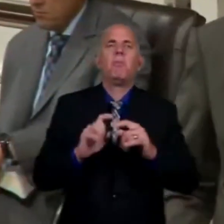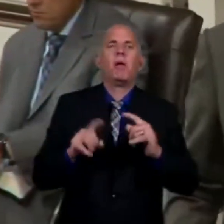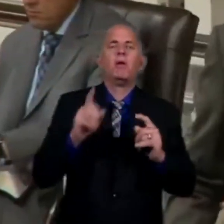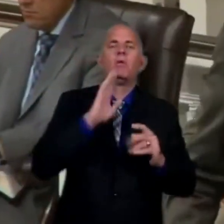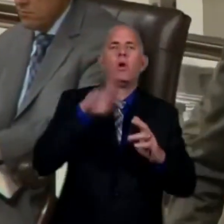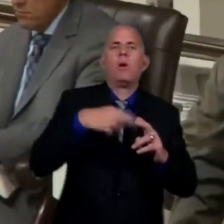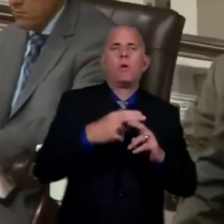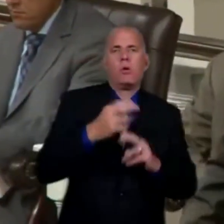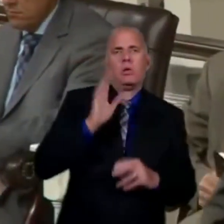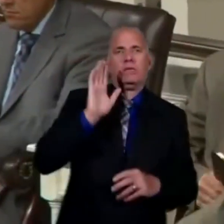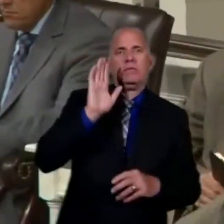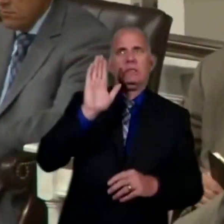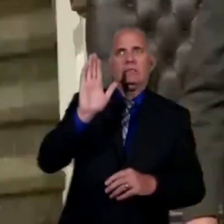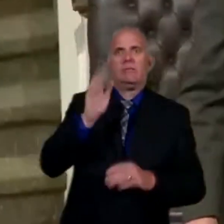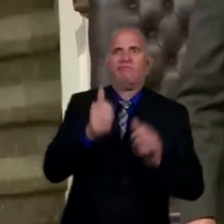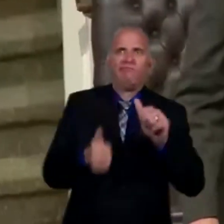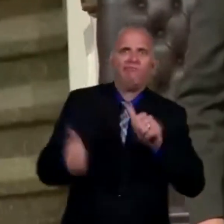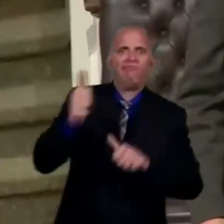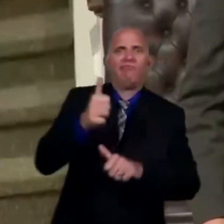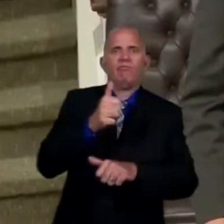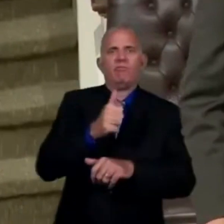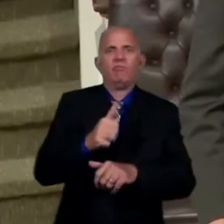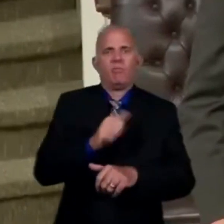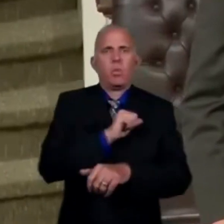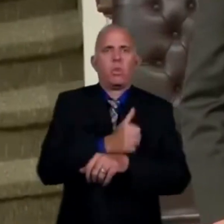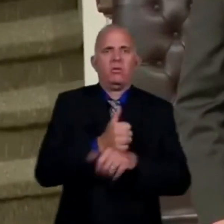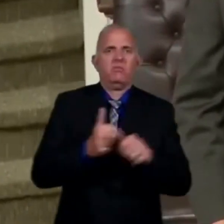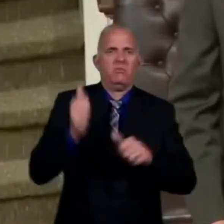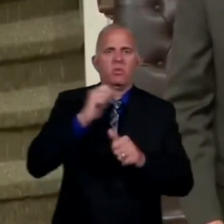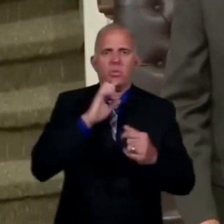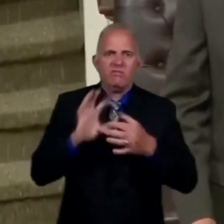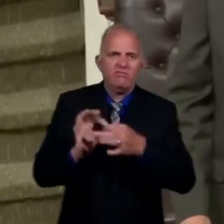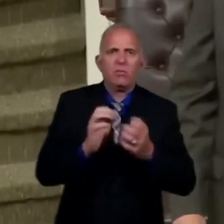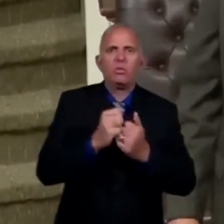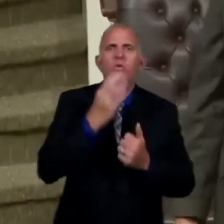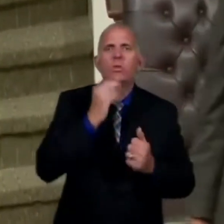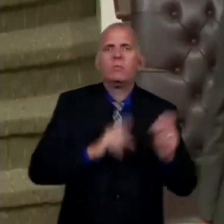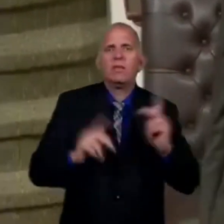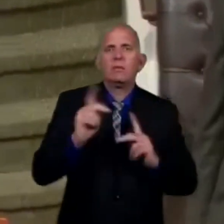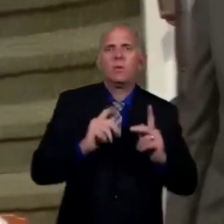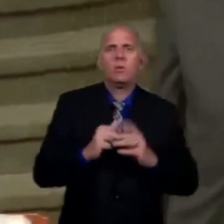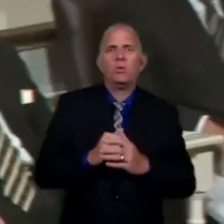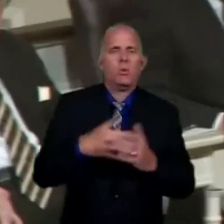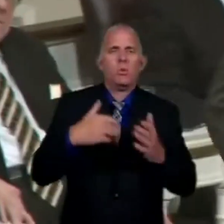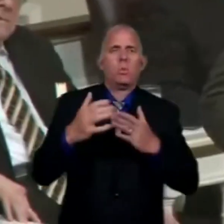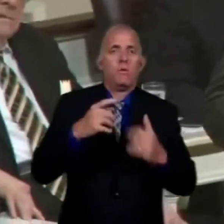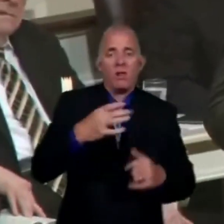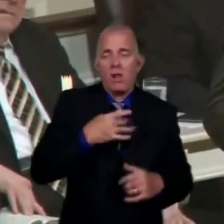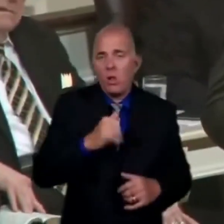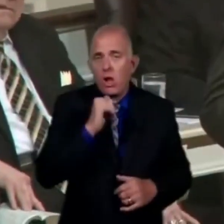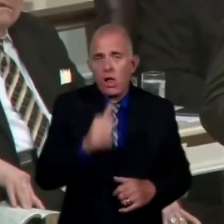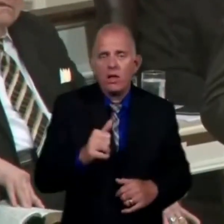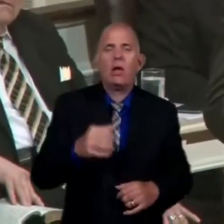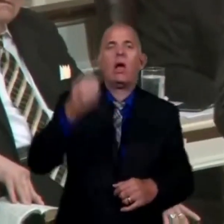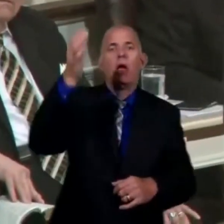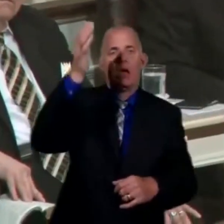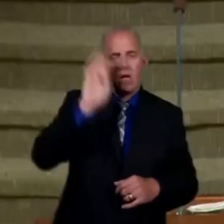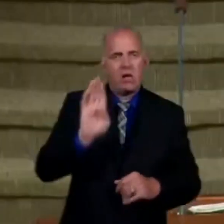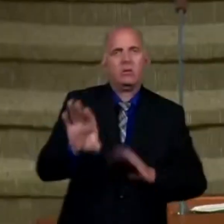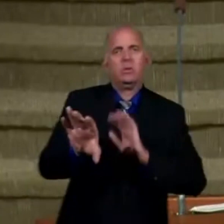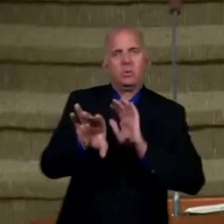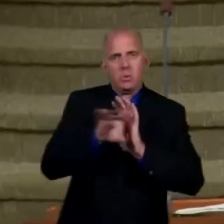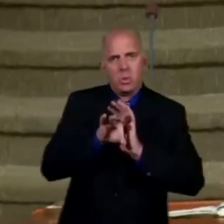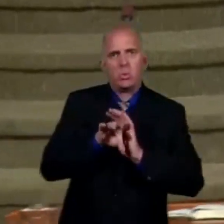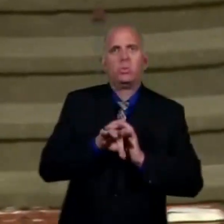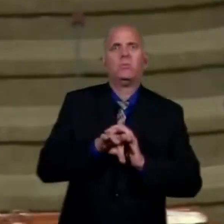God in relation to the Jewish nation. Like it or lump it, God has chosen, He's only given